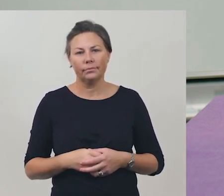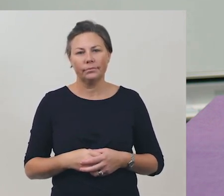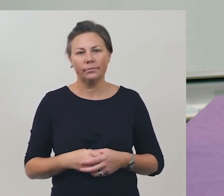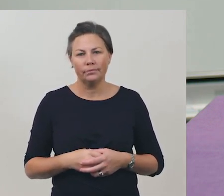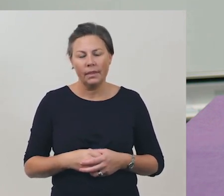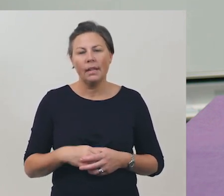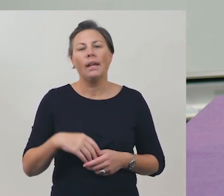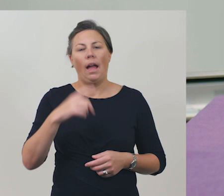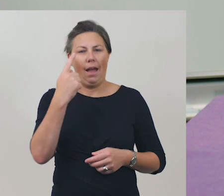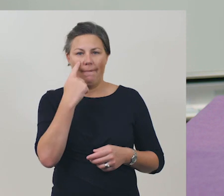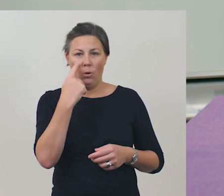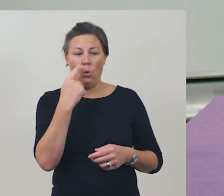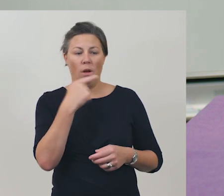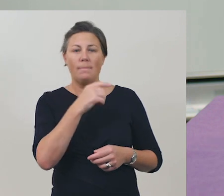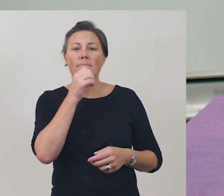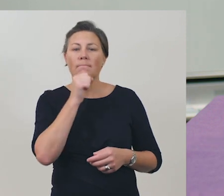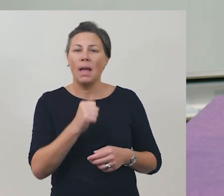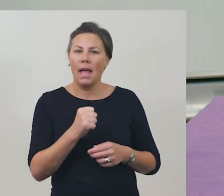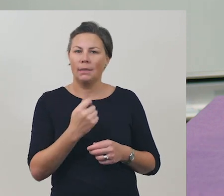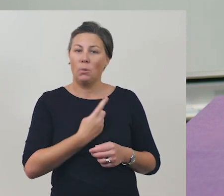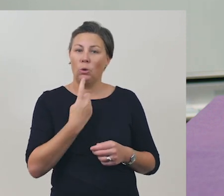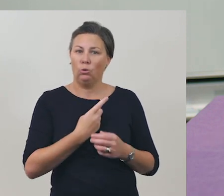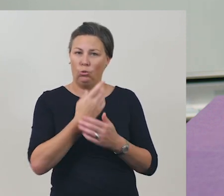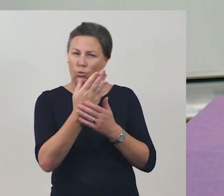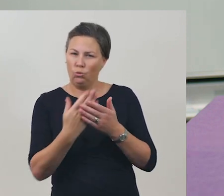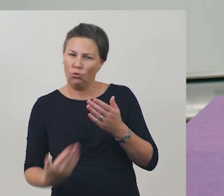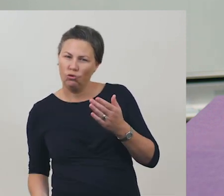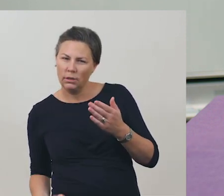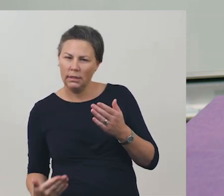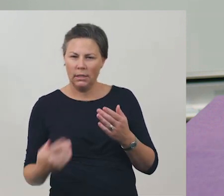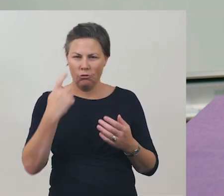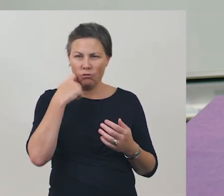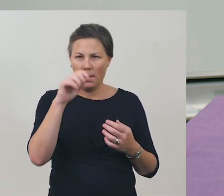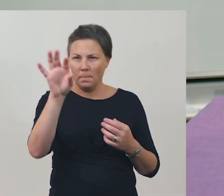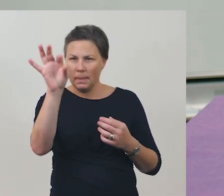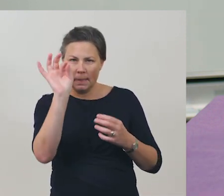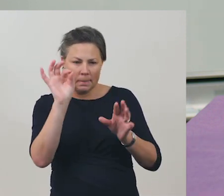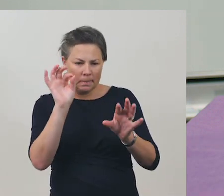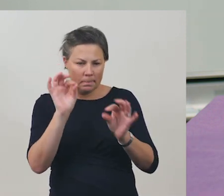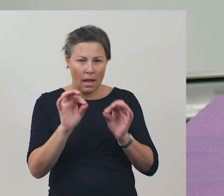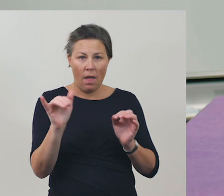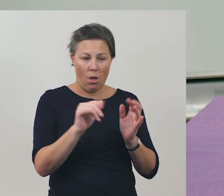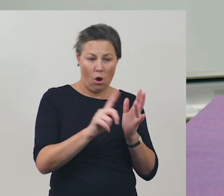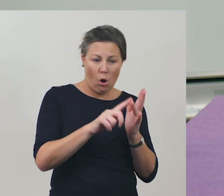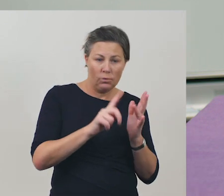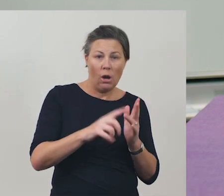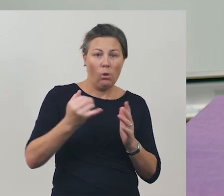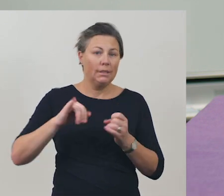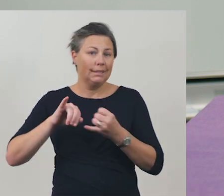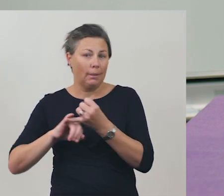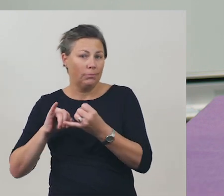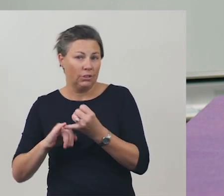Corbyn's personal recount and decide if they are examples of subjective language or objective language. Are you ready for the first